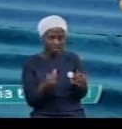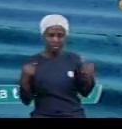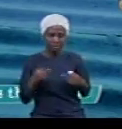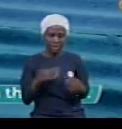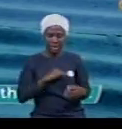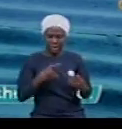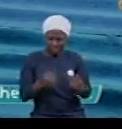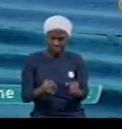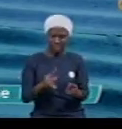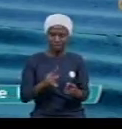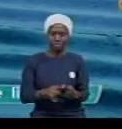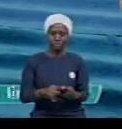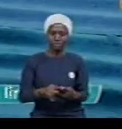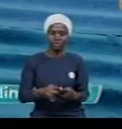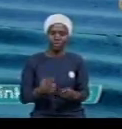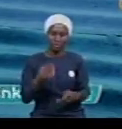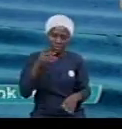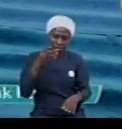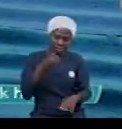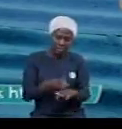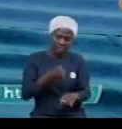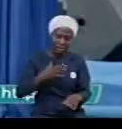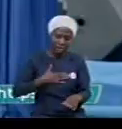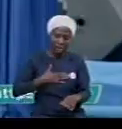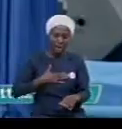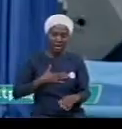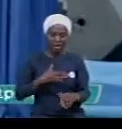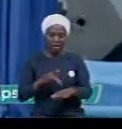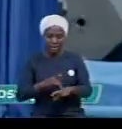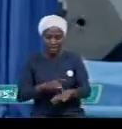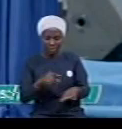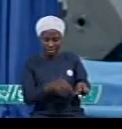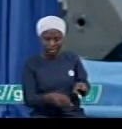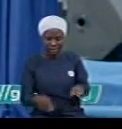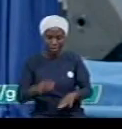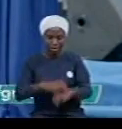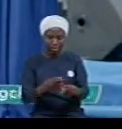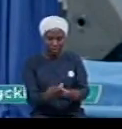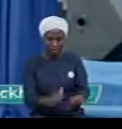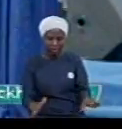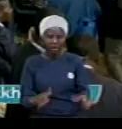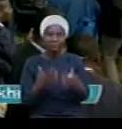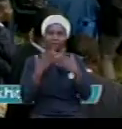normal so I glorify God for what he has done in my life.